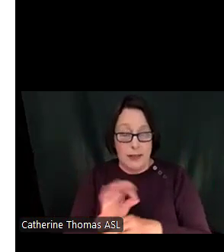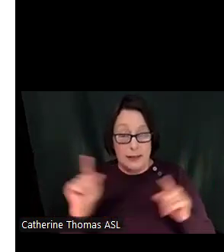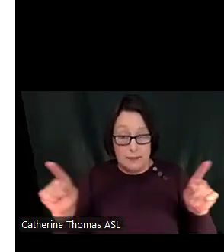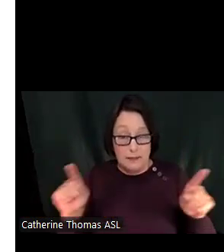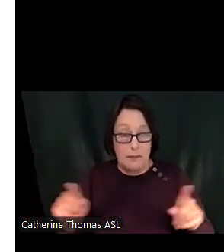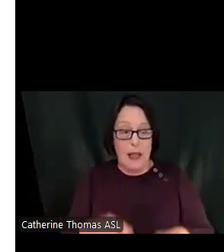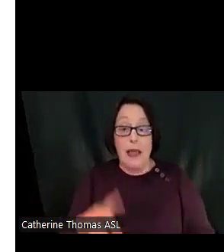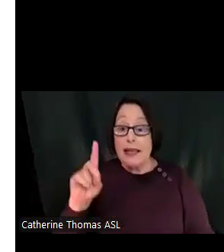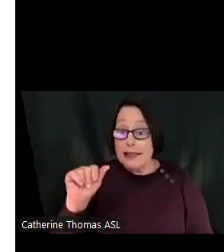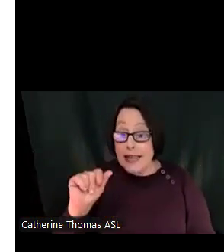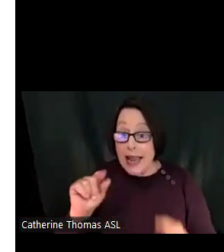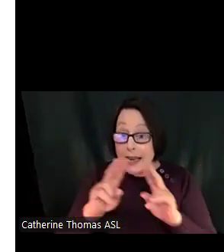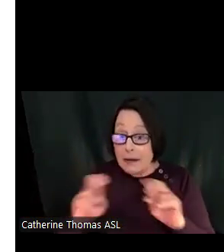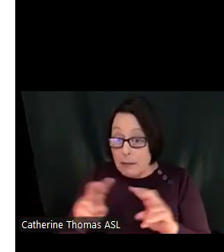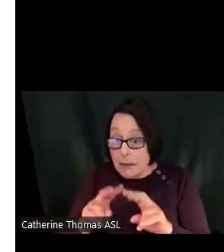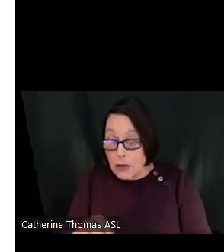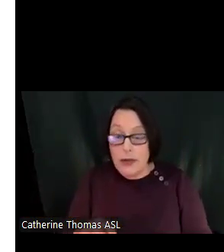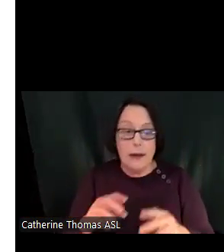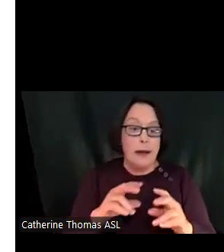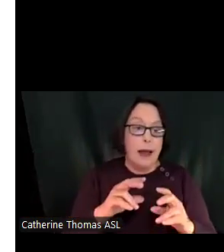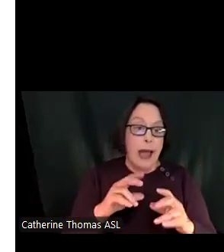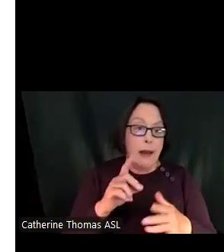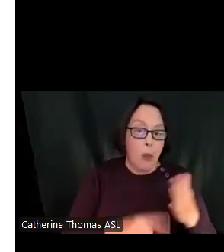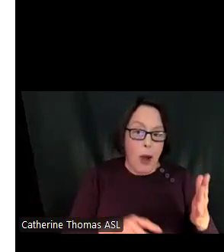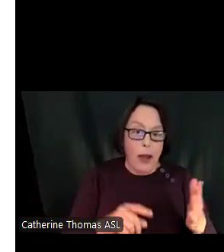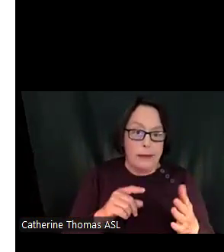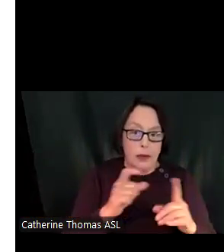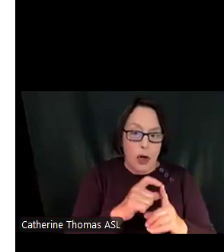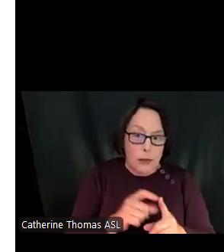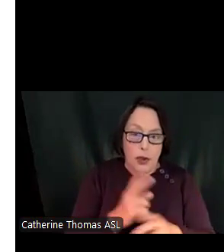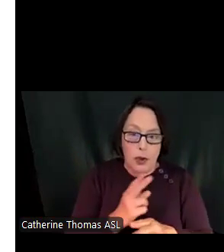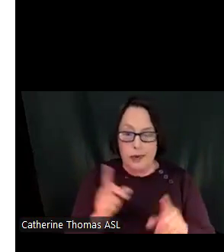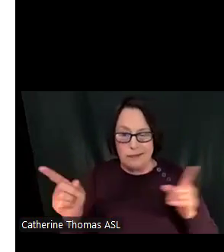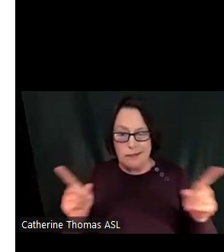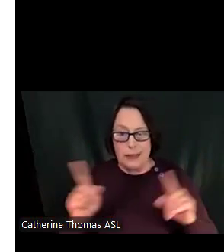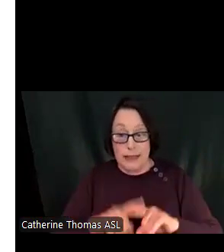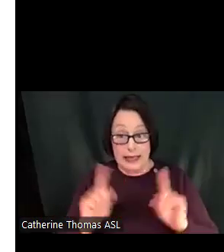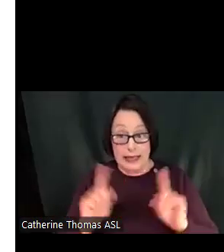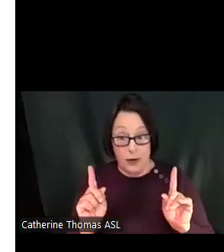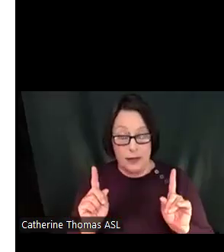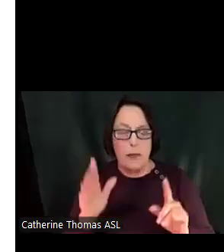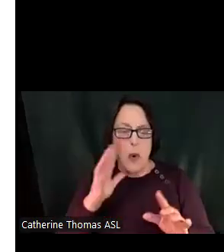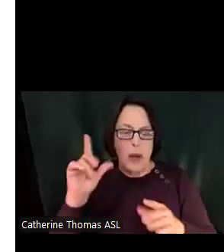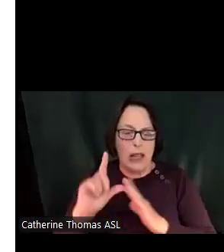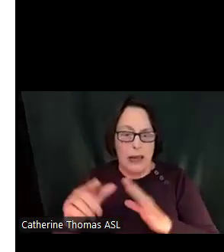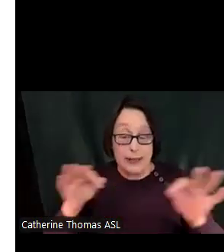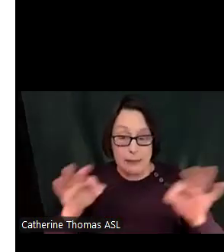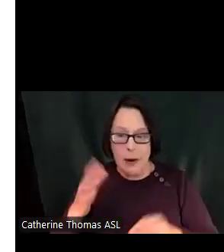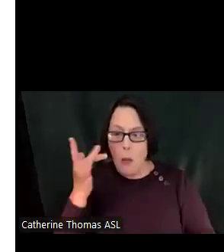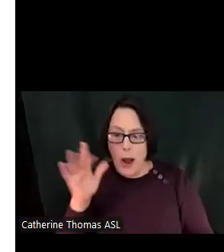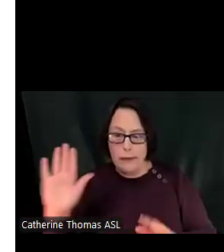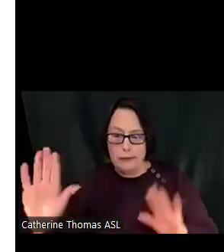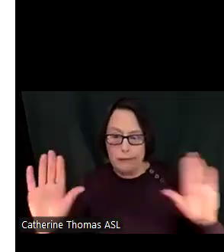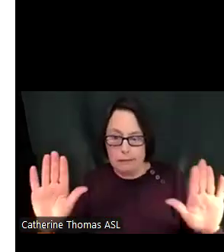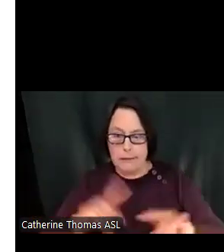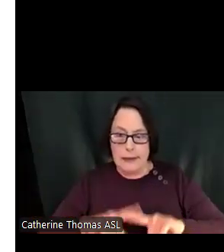measured and the terms and definitions on each dashboard are different. We will walk through these differences later in the slides.